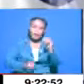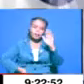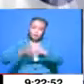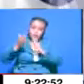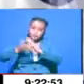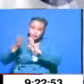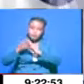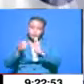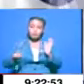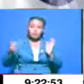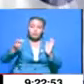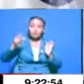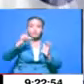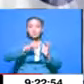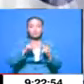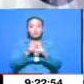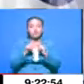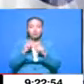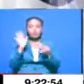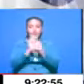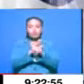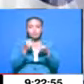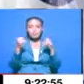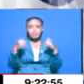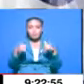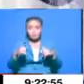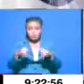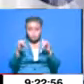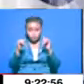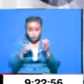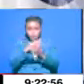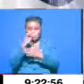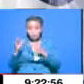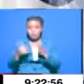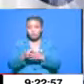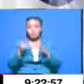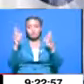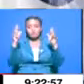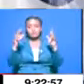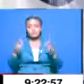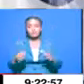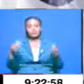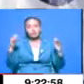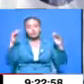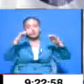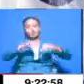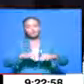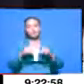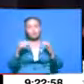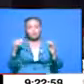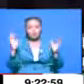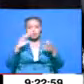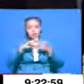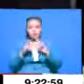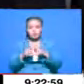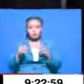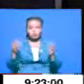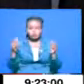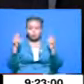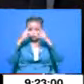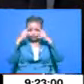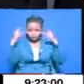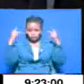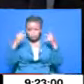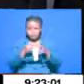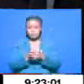cooperation and full implementation of the relevant international conventions relating to terrorism. It is for this reason that the